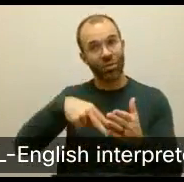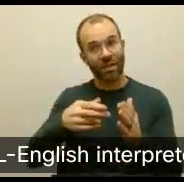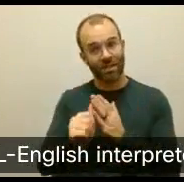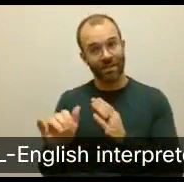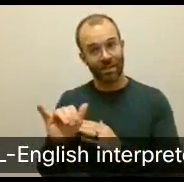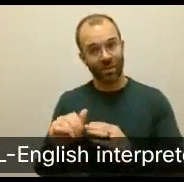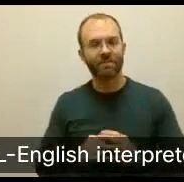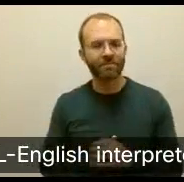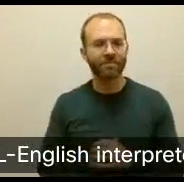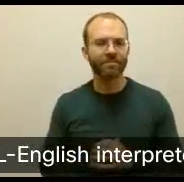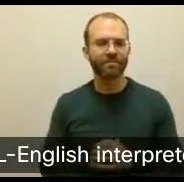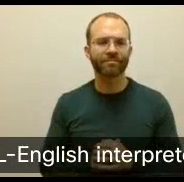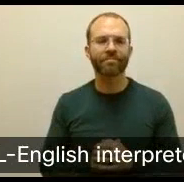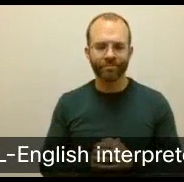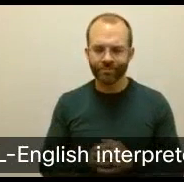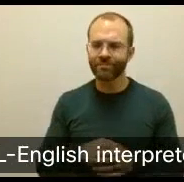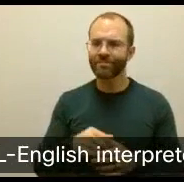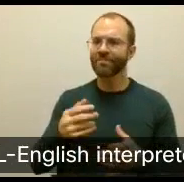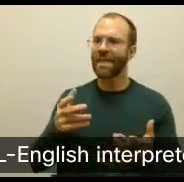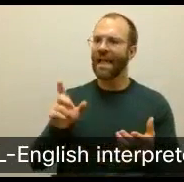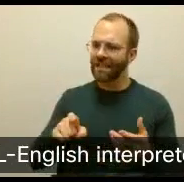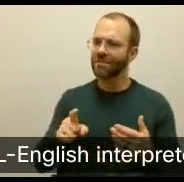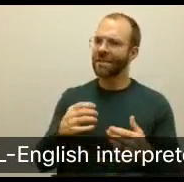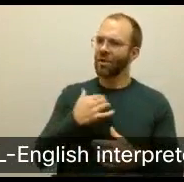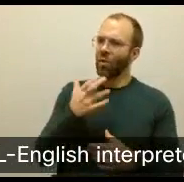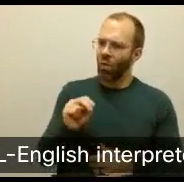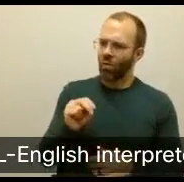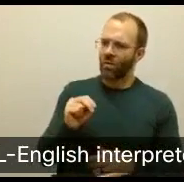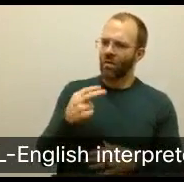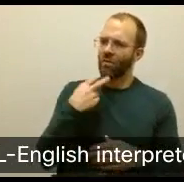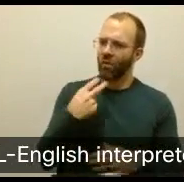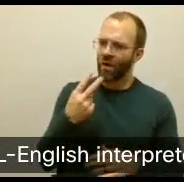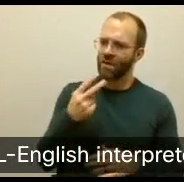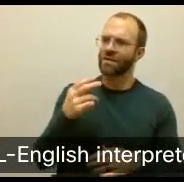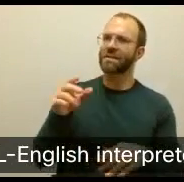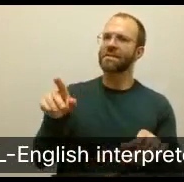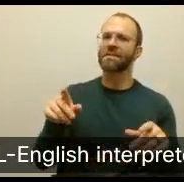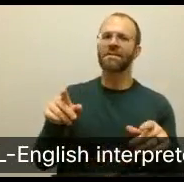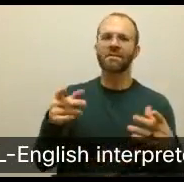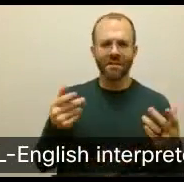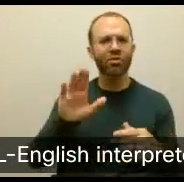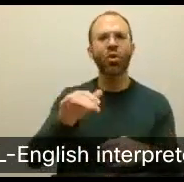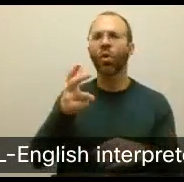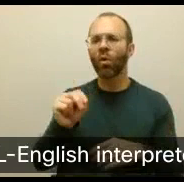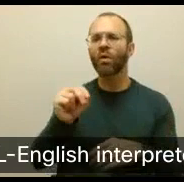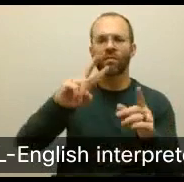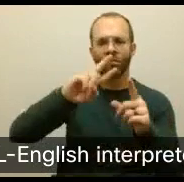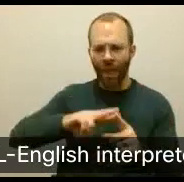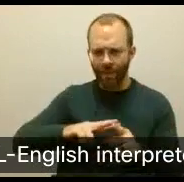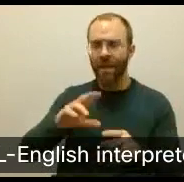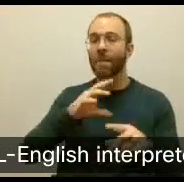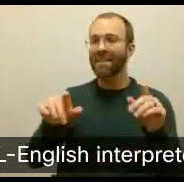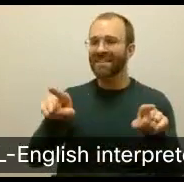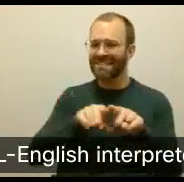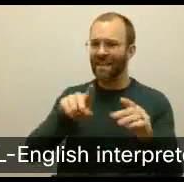we're paraphrasing, we want to write in our own voice, using our own vocabulary, still staying true to the original meaning. And